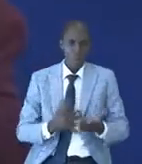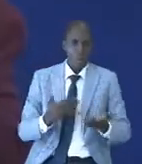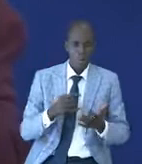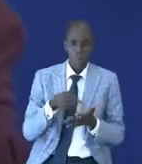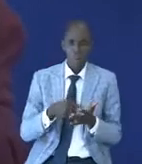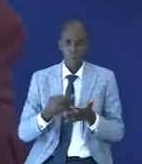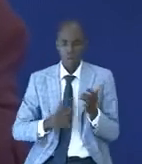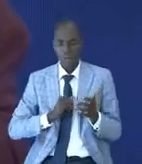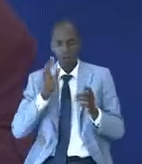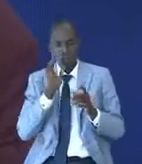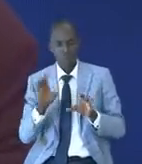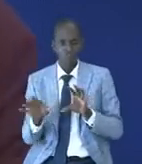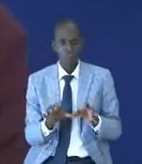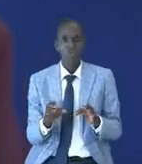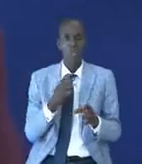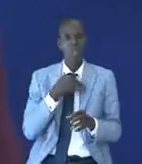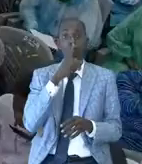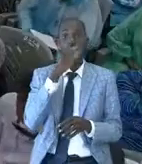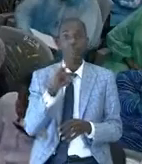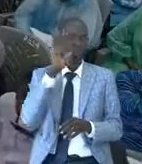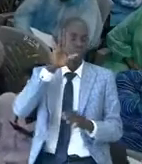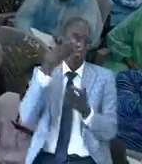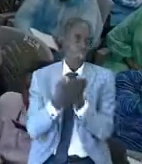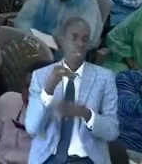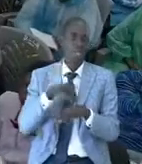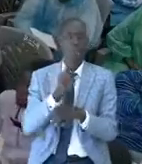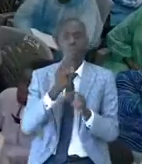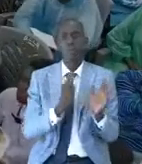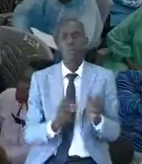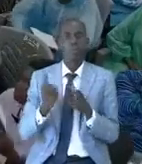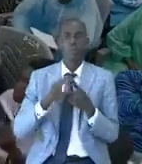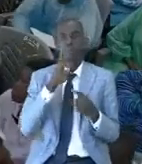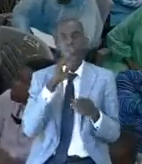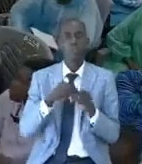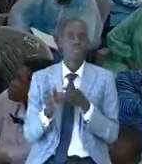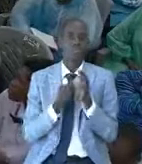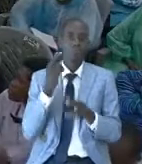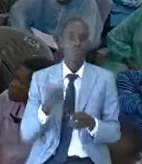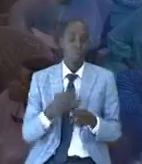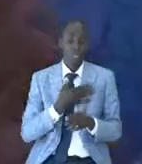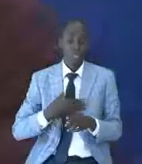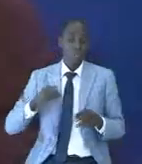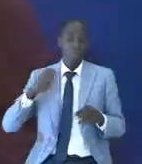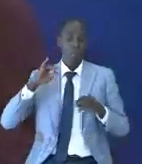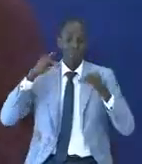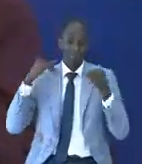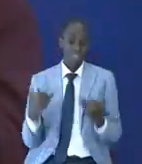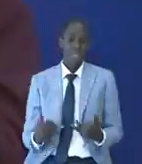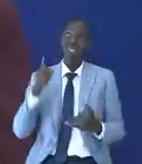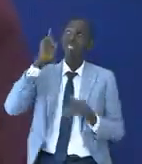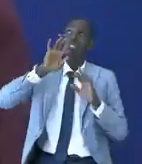and you're on course, you're going to get there. And so now He gives us all things